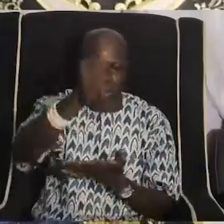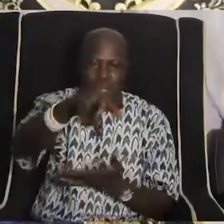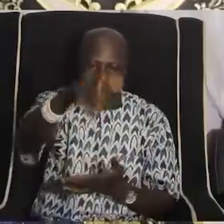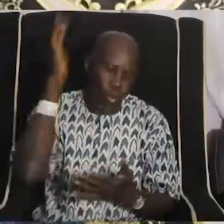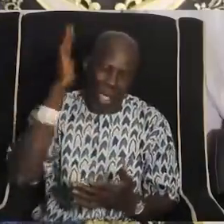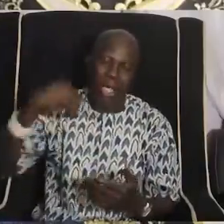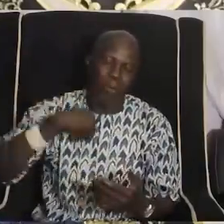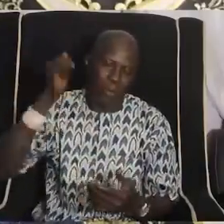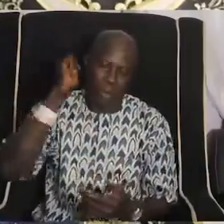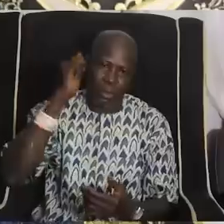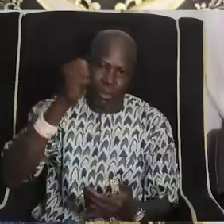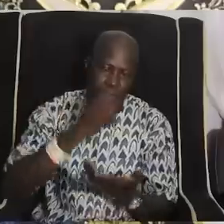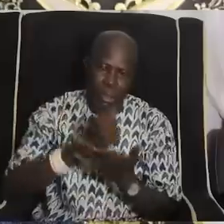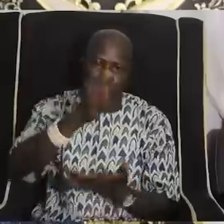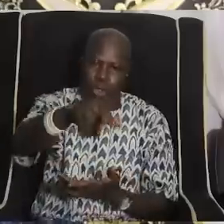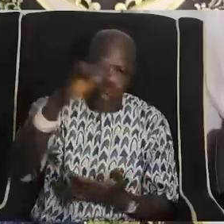Amen.